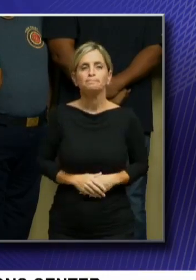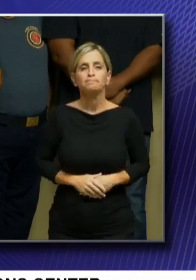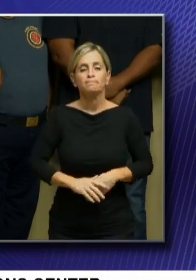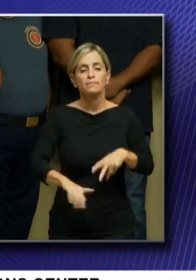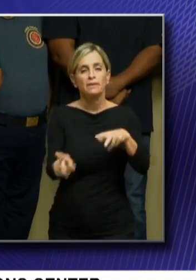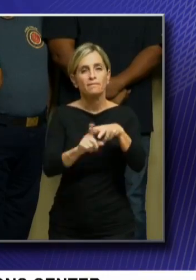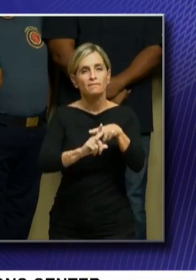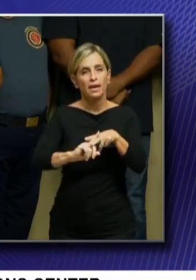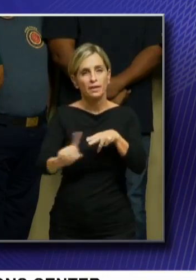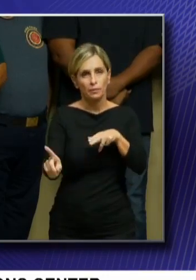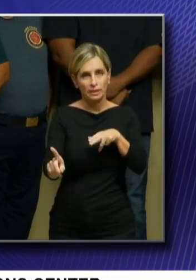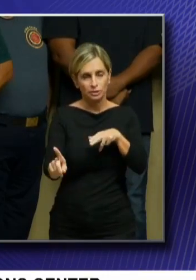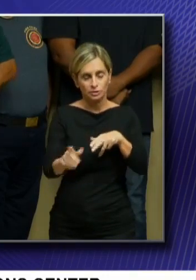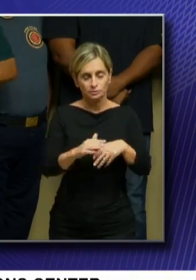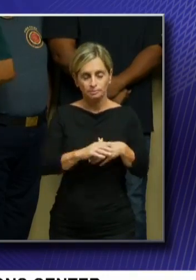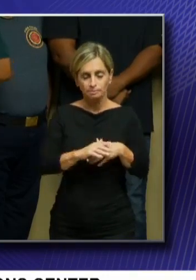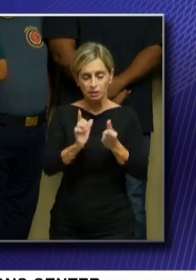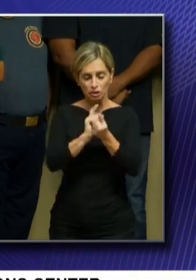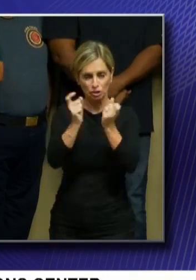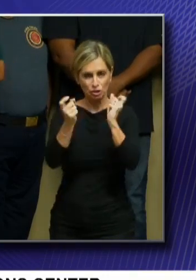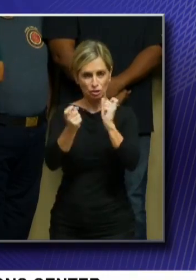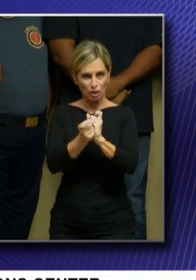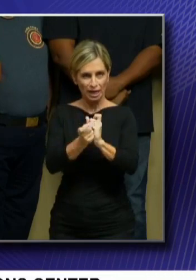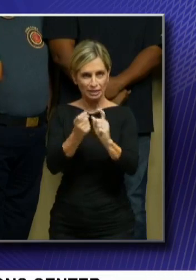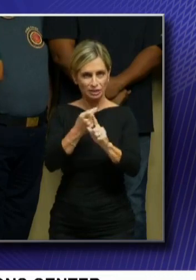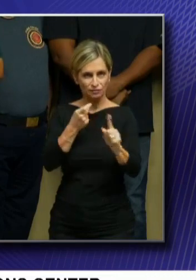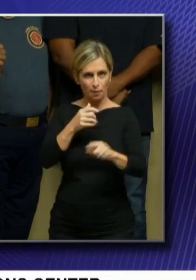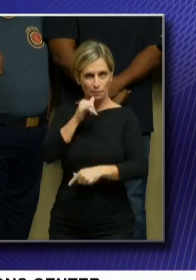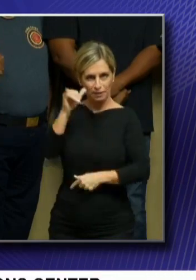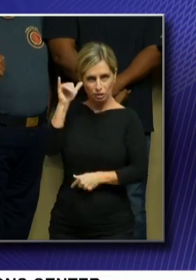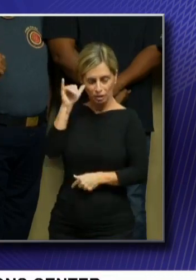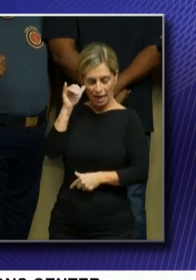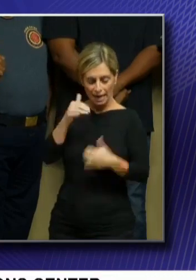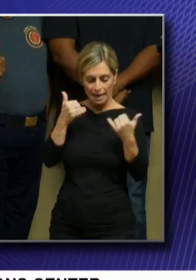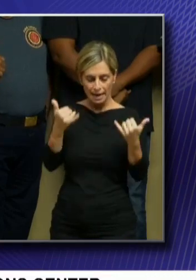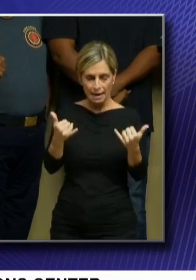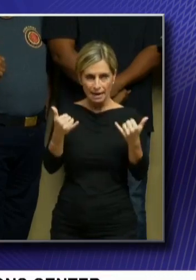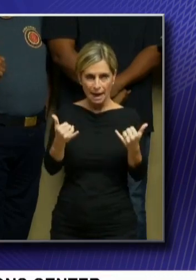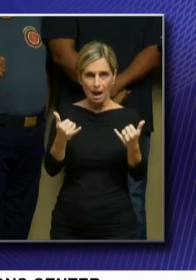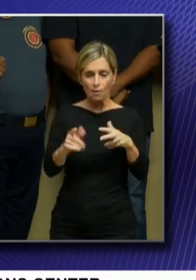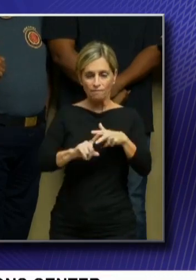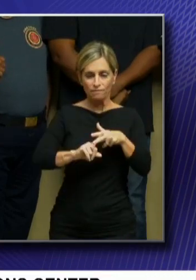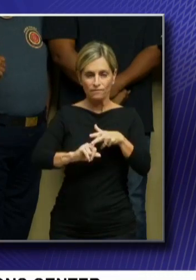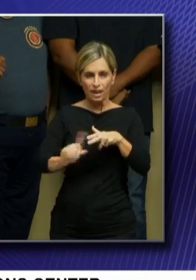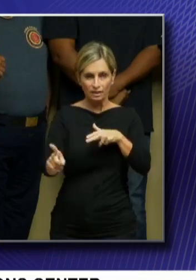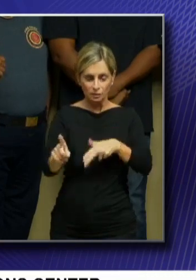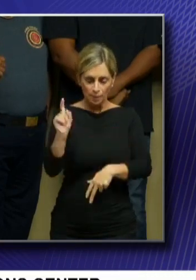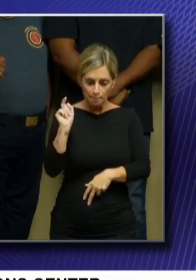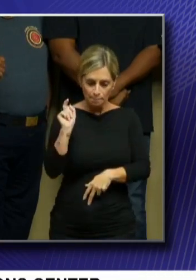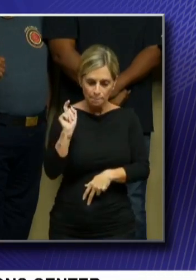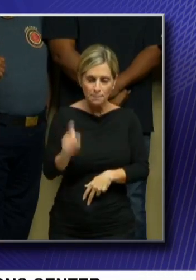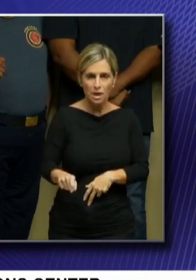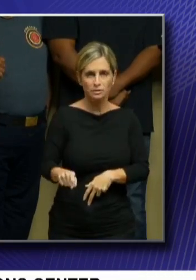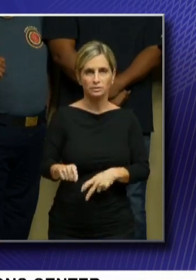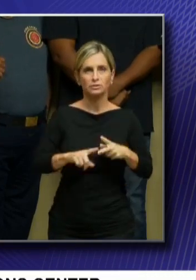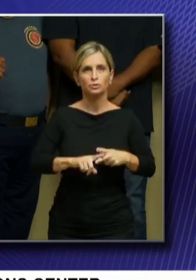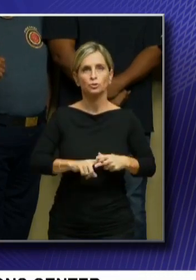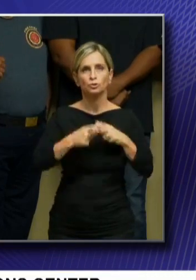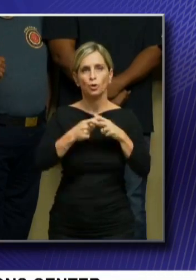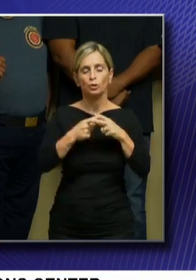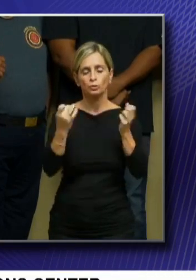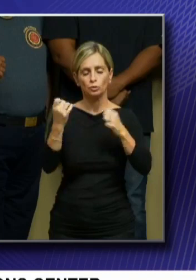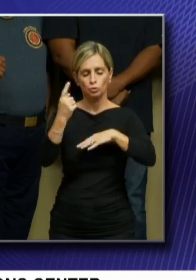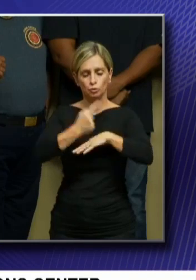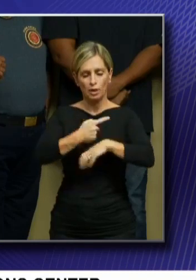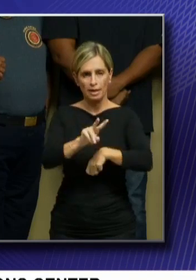Evacuations. One of the changes from yesterday's briefing, mandatory evacuations are now going to be in effect beginning today at